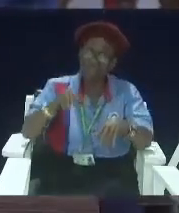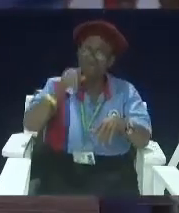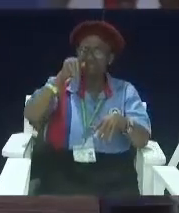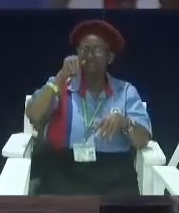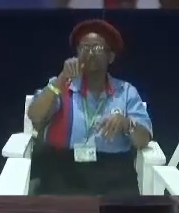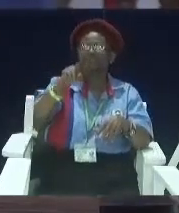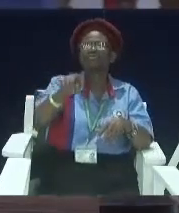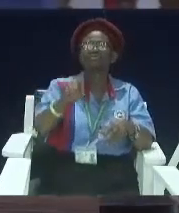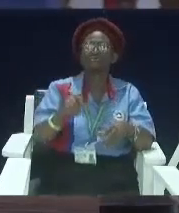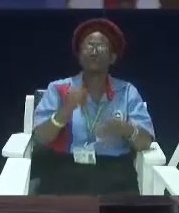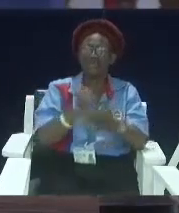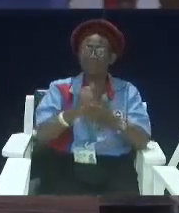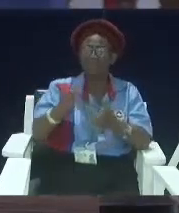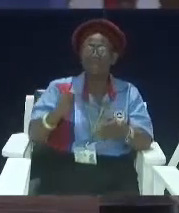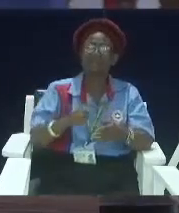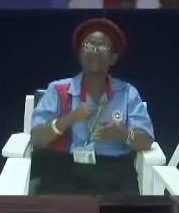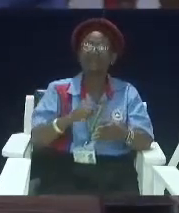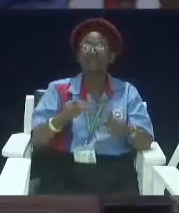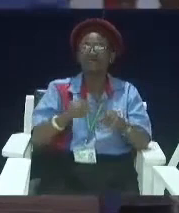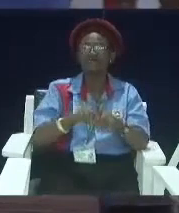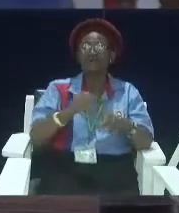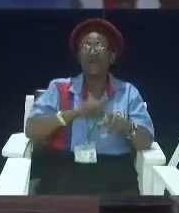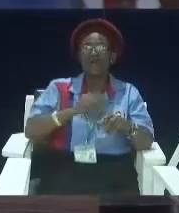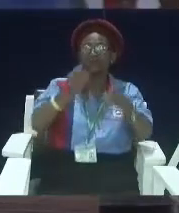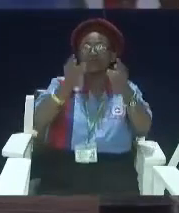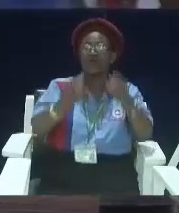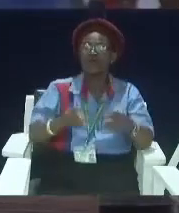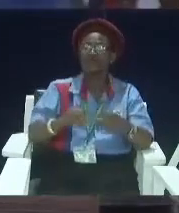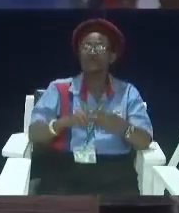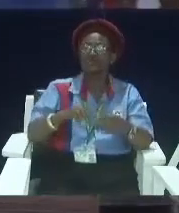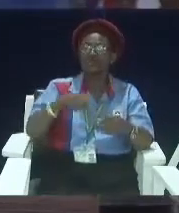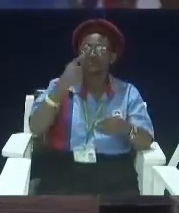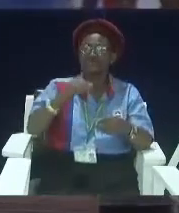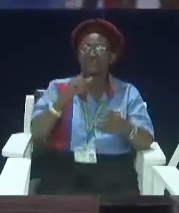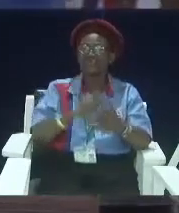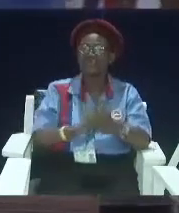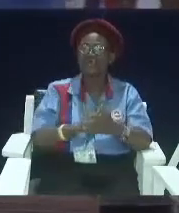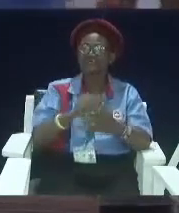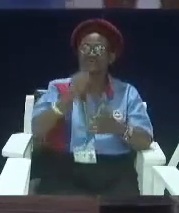And I want to say that one for free. God bless you.